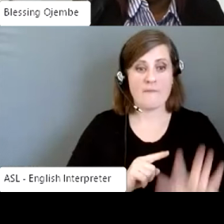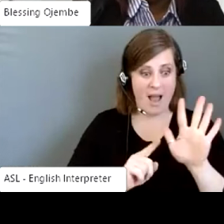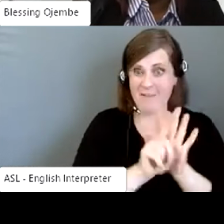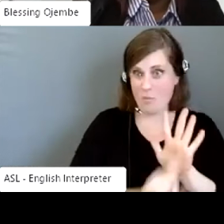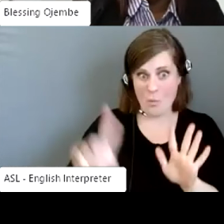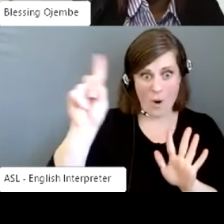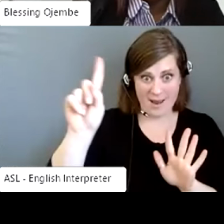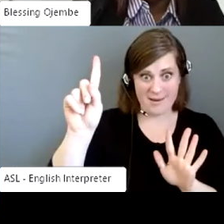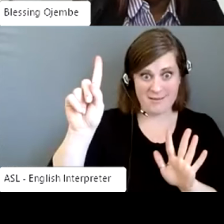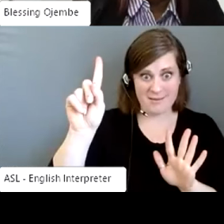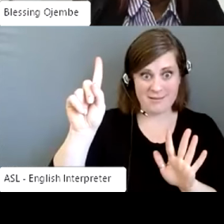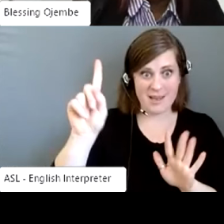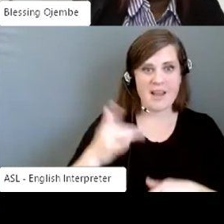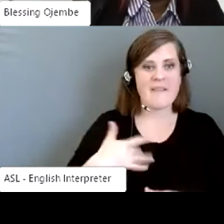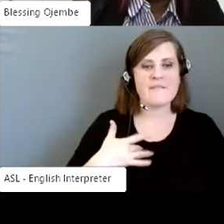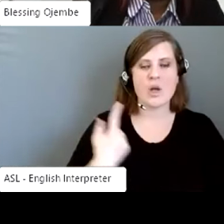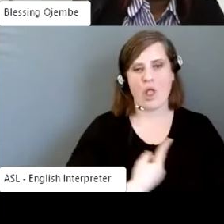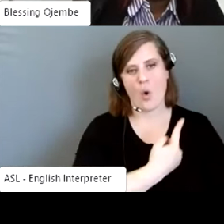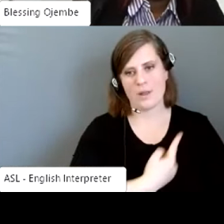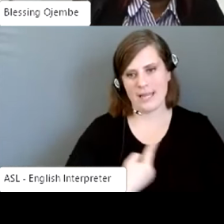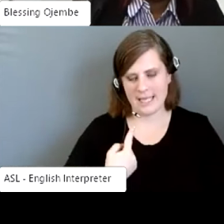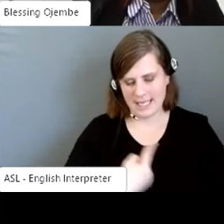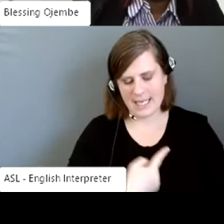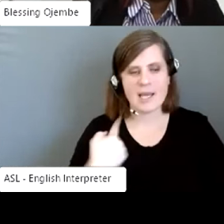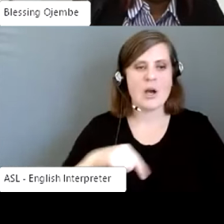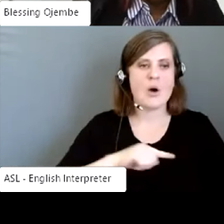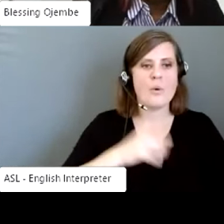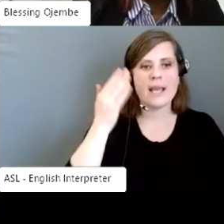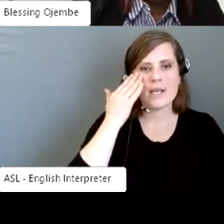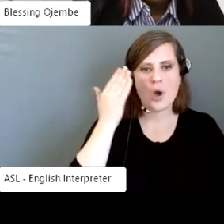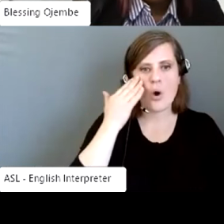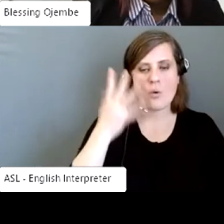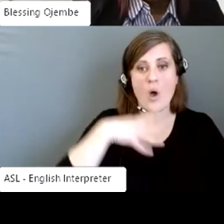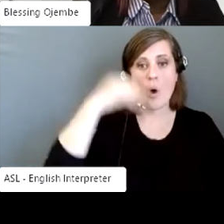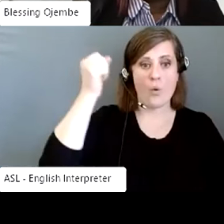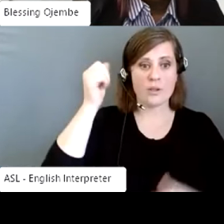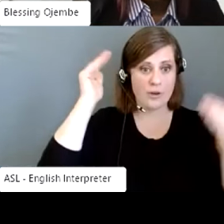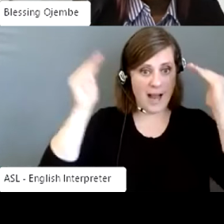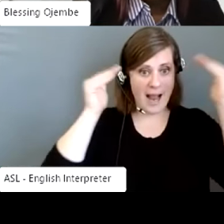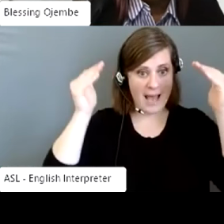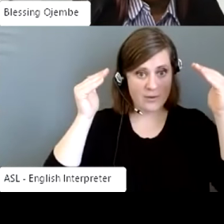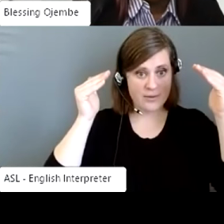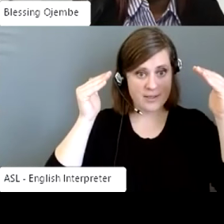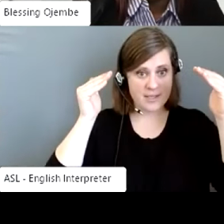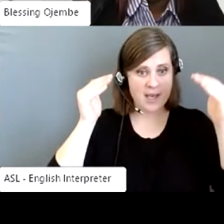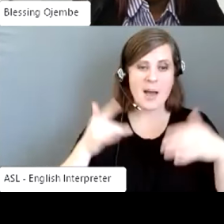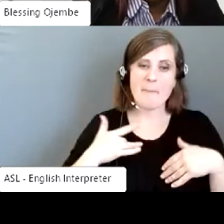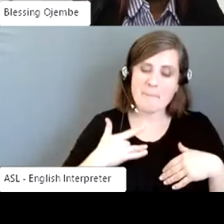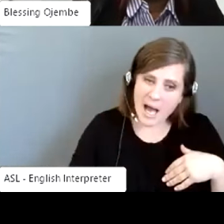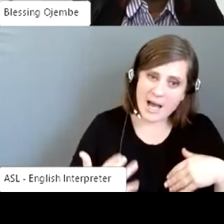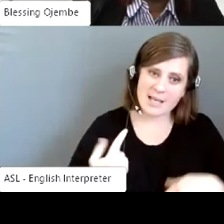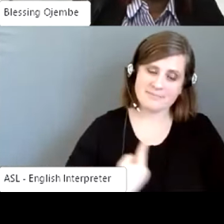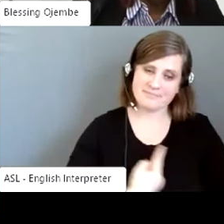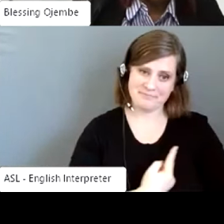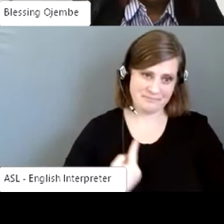Canada reported feeling lonely. And we know that older adults generally are at risk for loneliness,